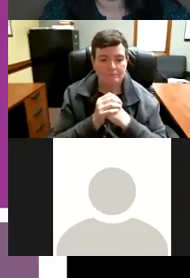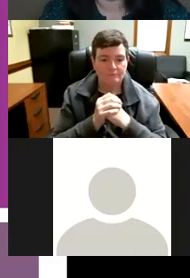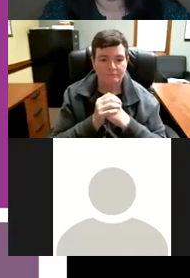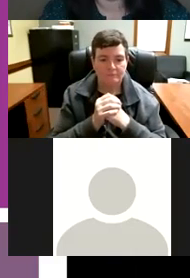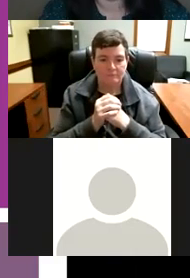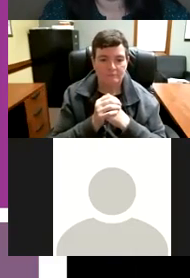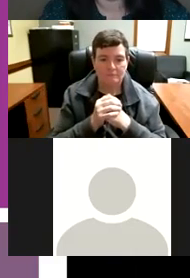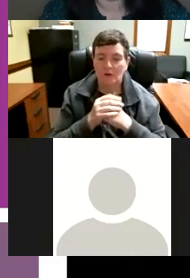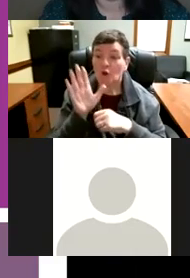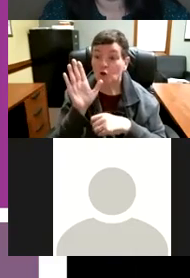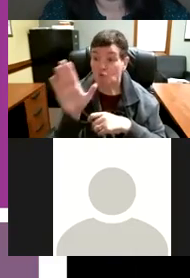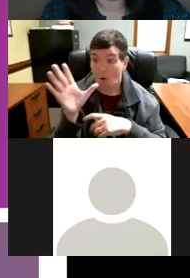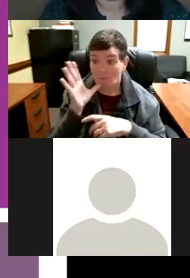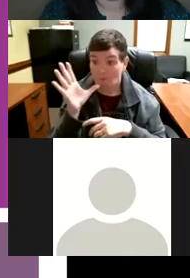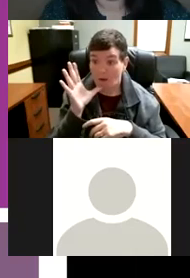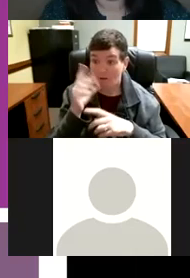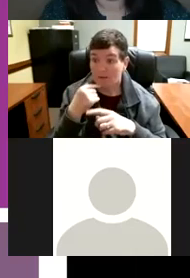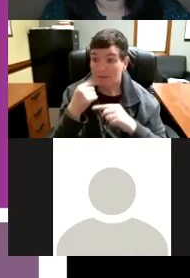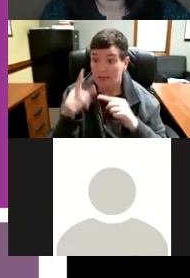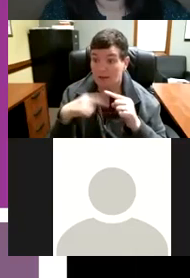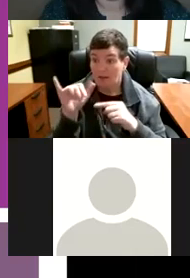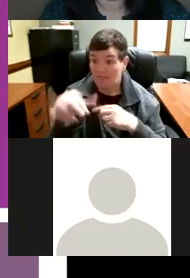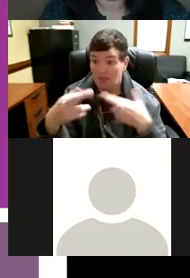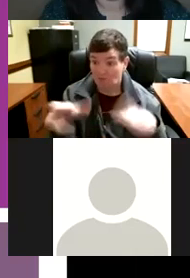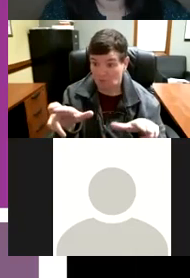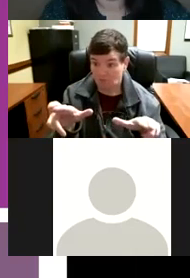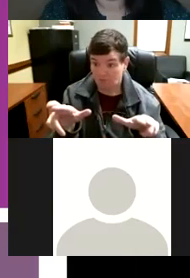What would mommy say if your room looked like that?